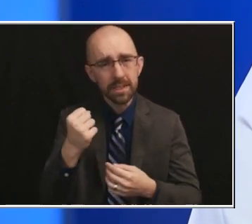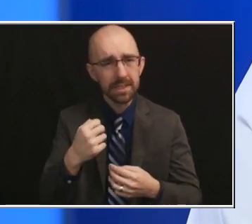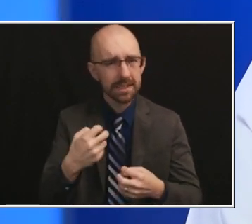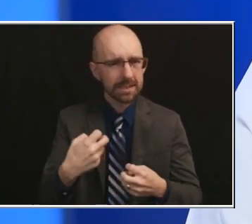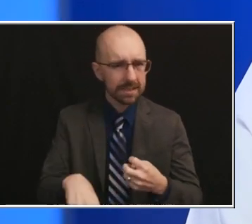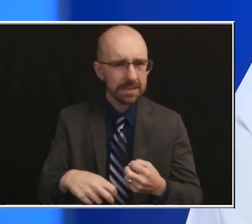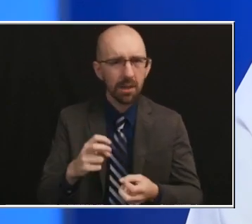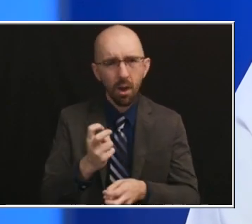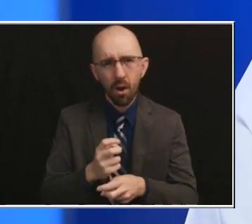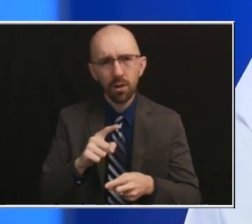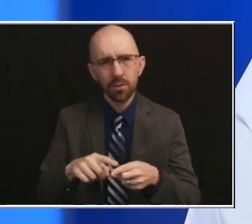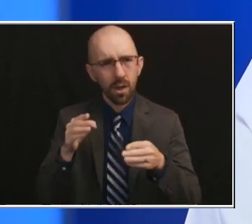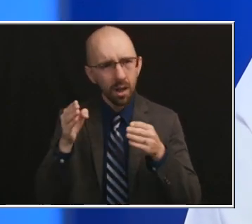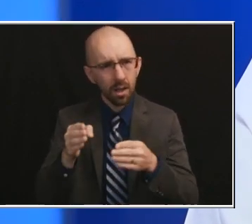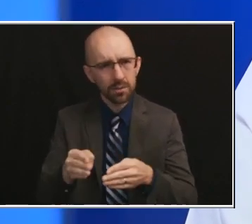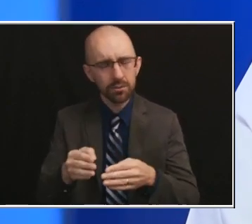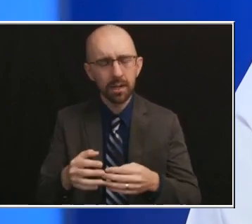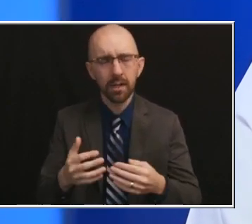concentration,